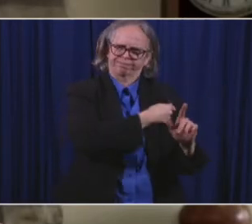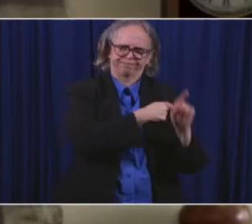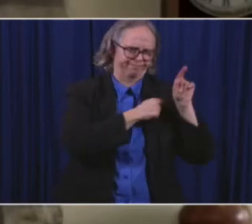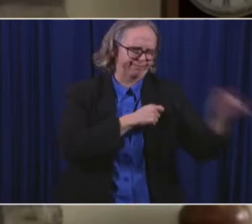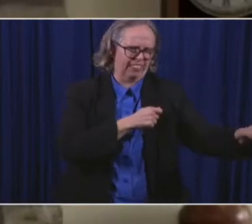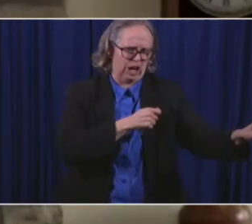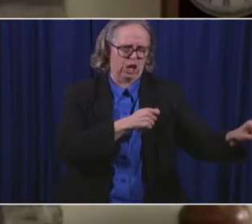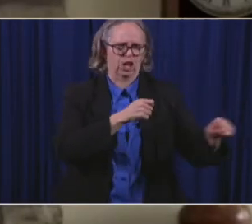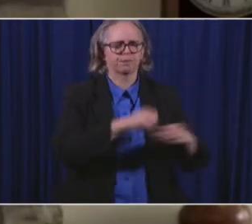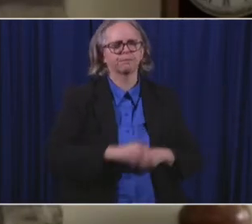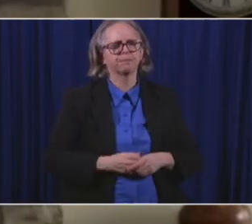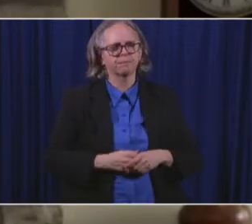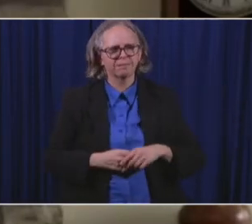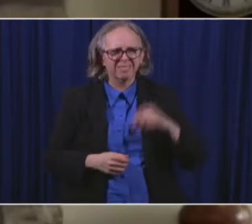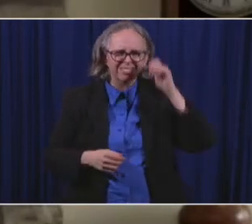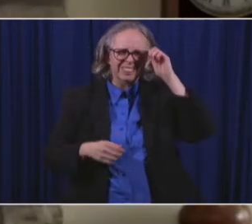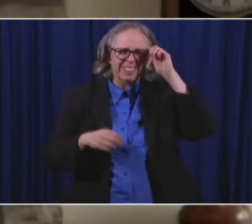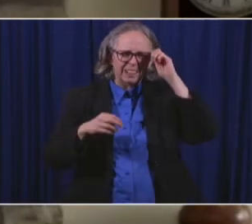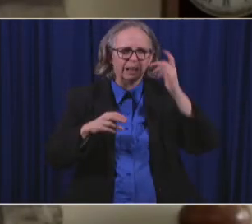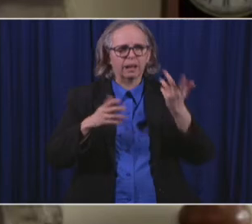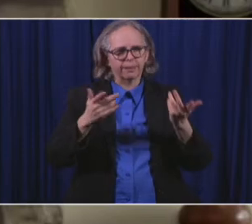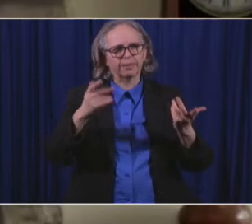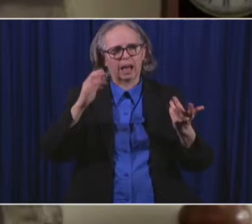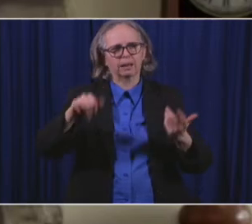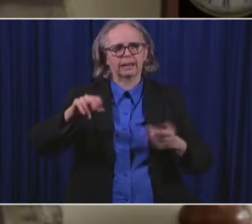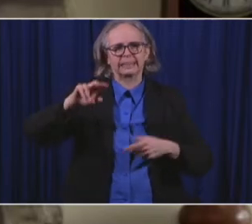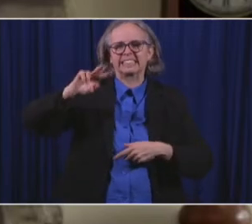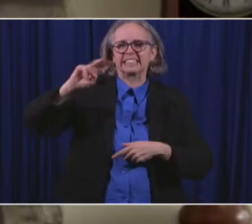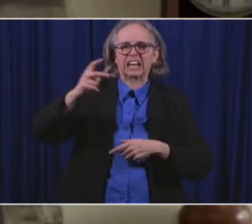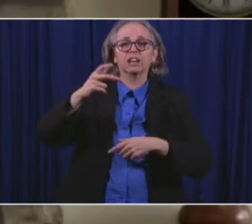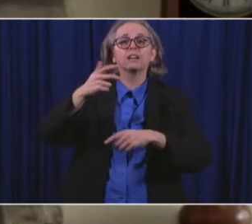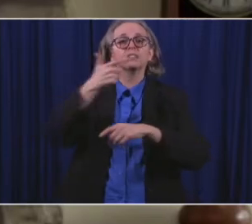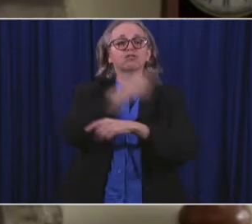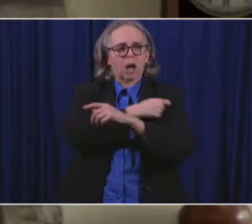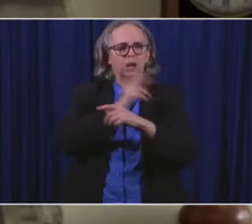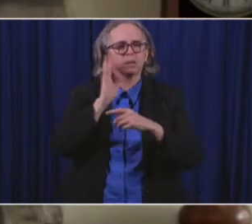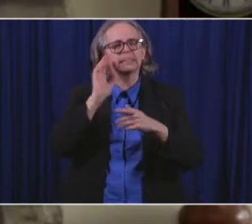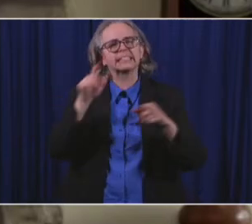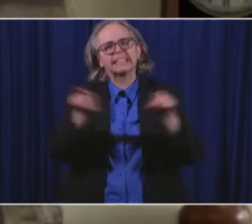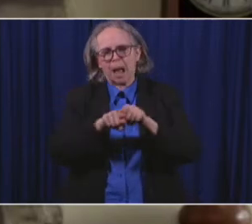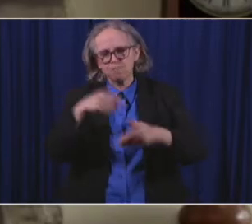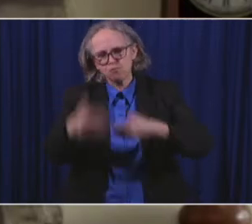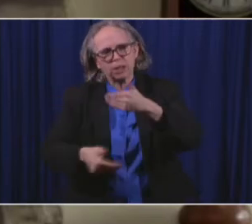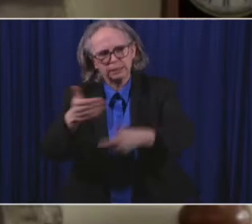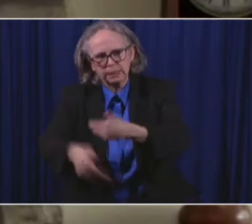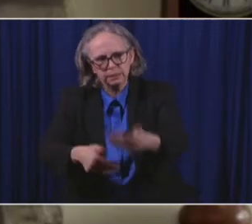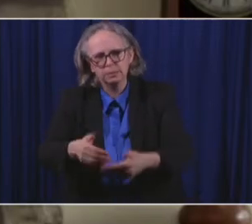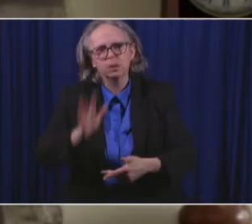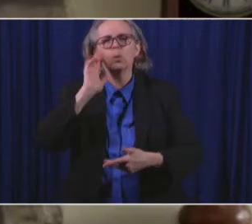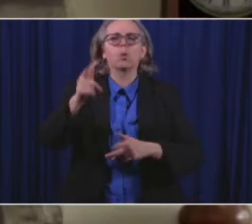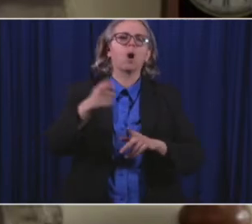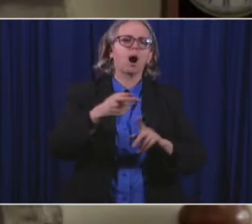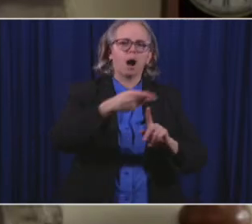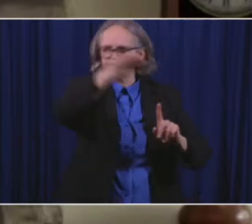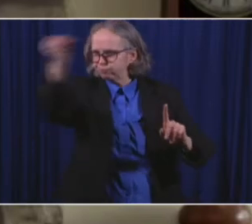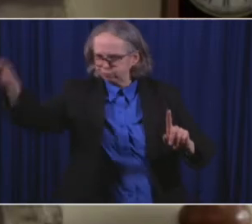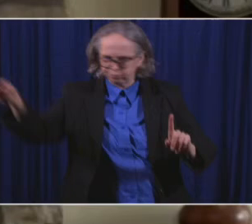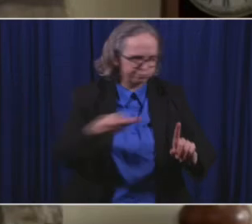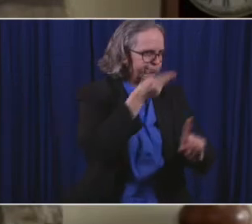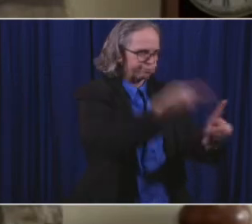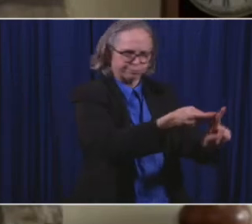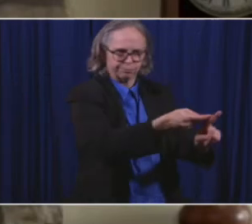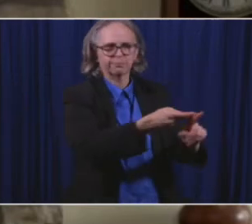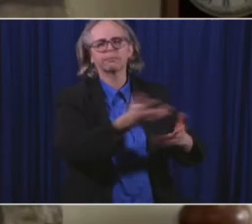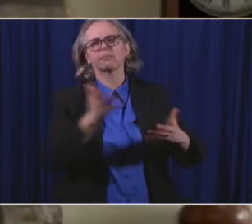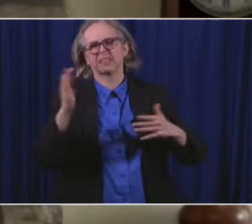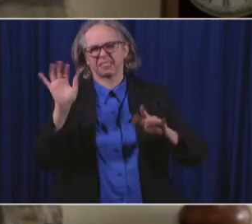back, obviously, for the second shot, and that will take place. So that's kind of the best I can do to tell you,